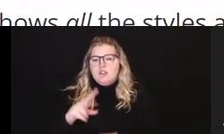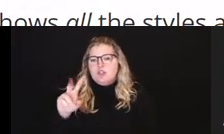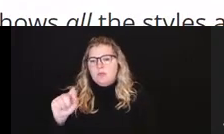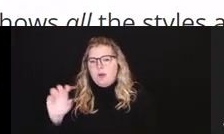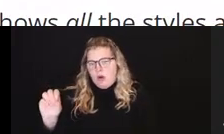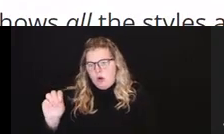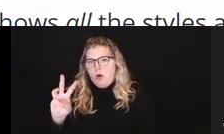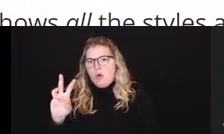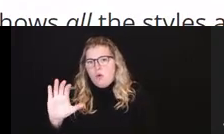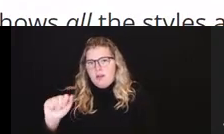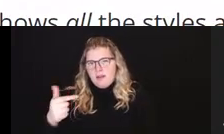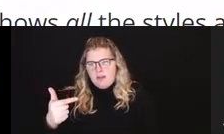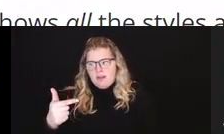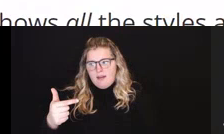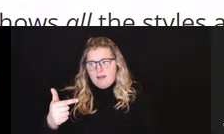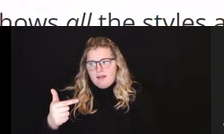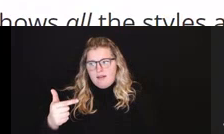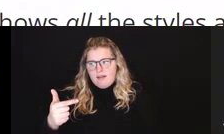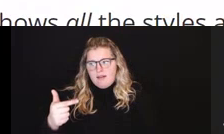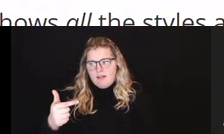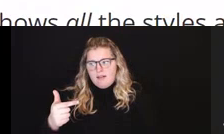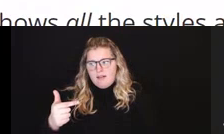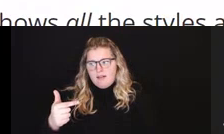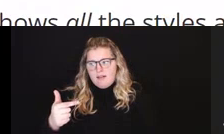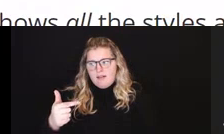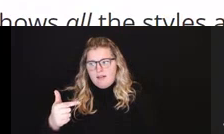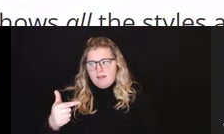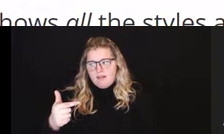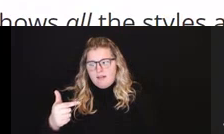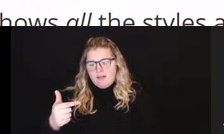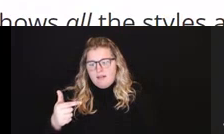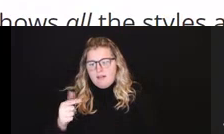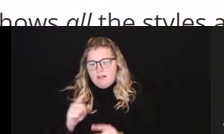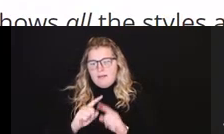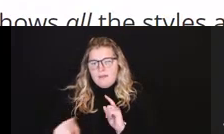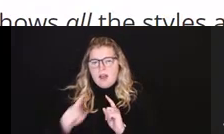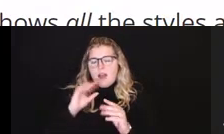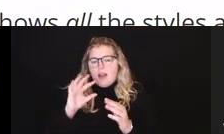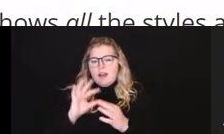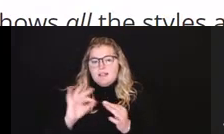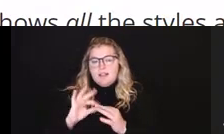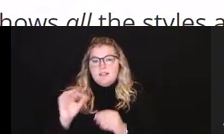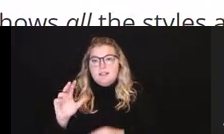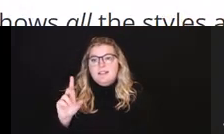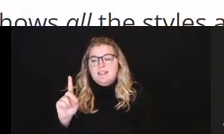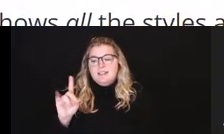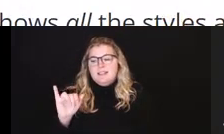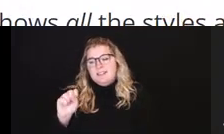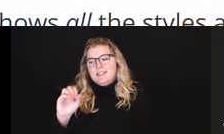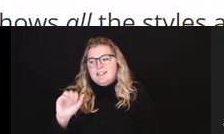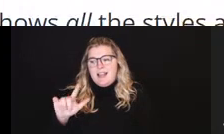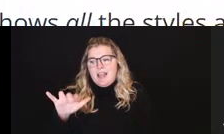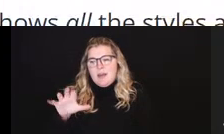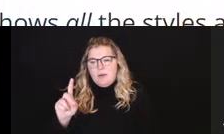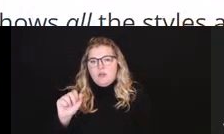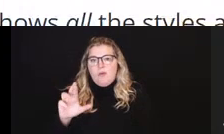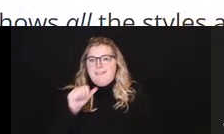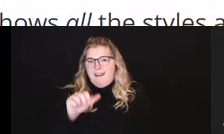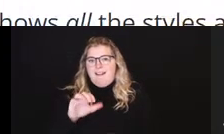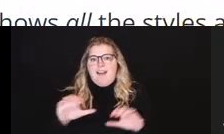WCAG, it does say that disabled or inactive states of elements do not have a contrast